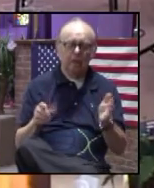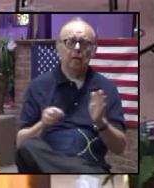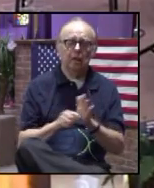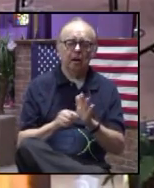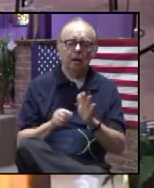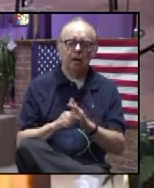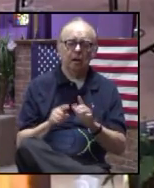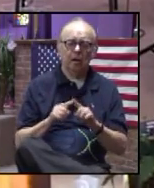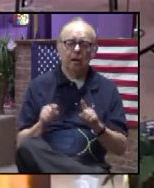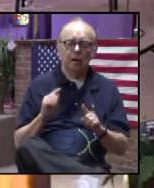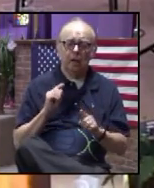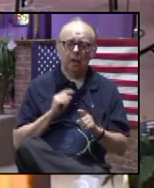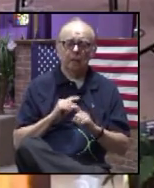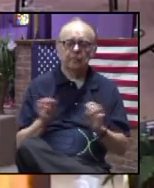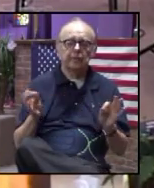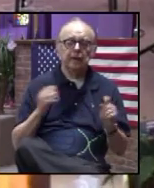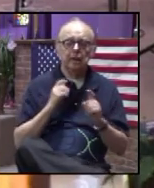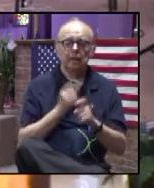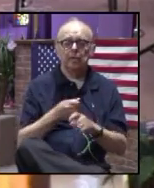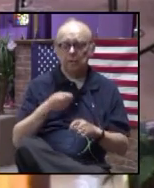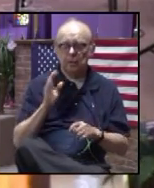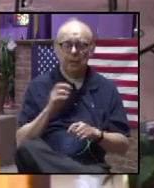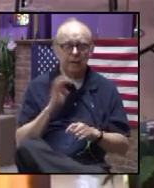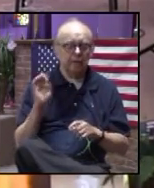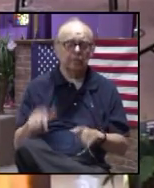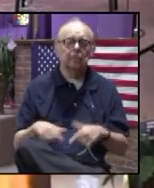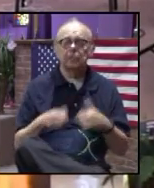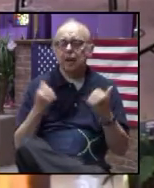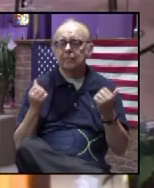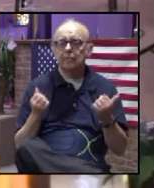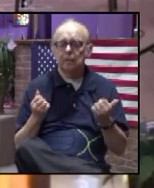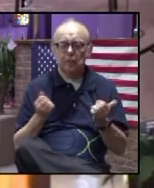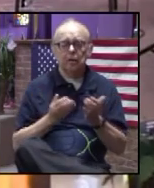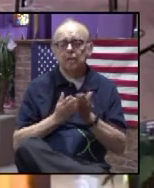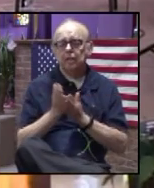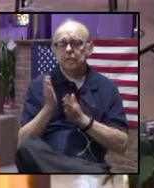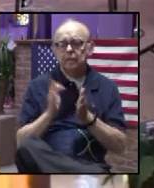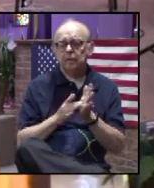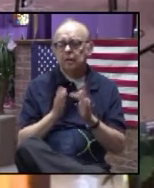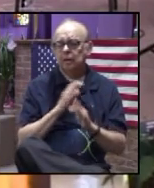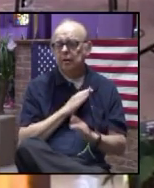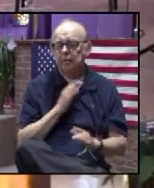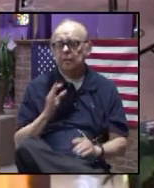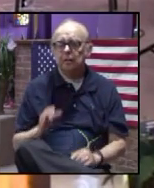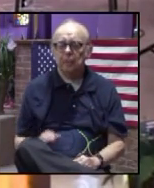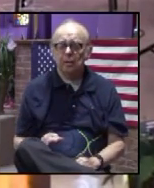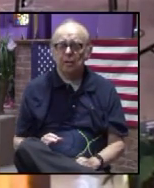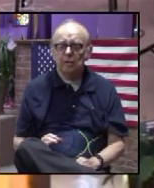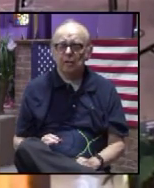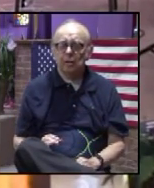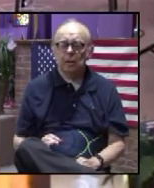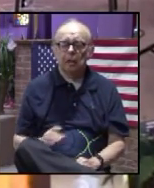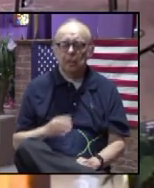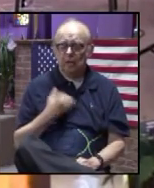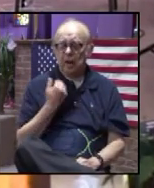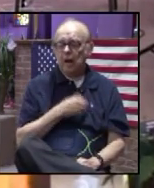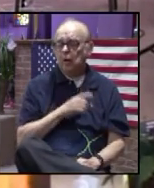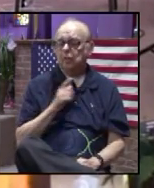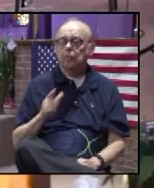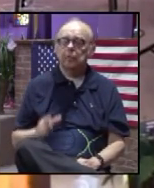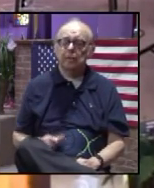but the free gift of God is eternal life through Jesus Christ, our